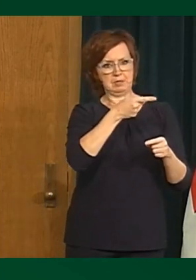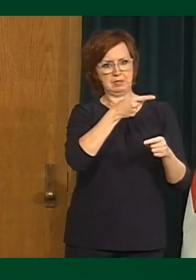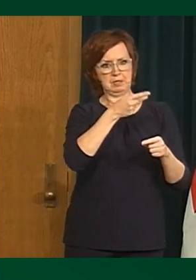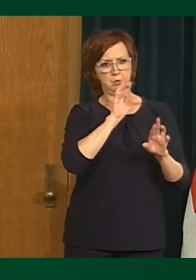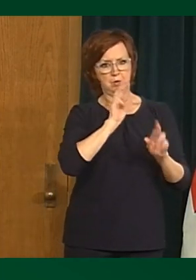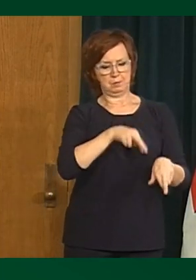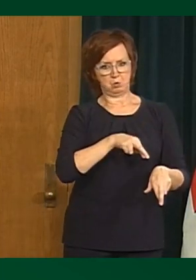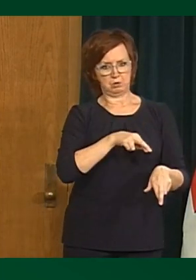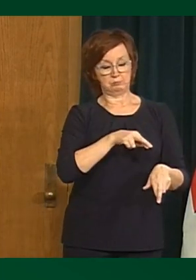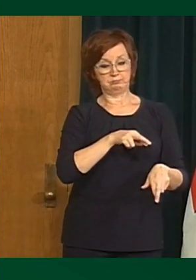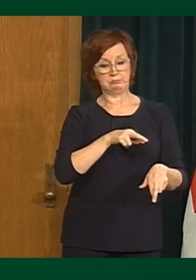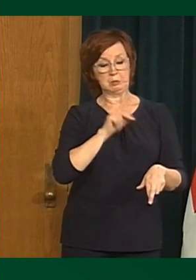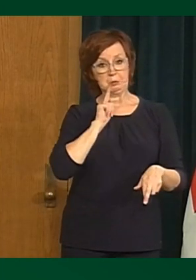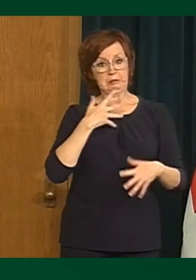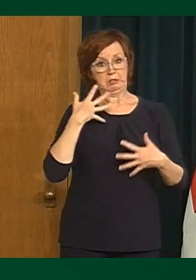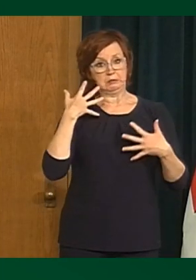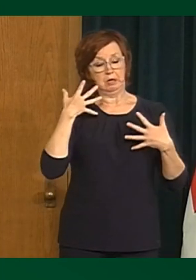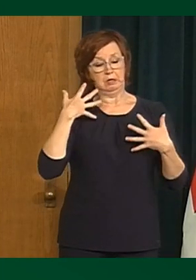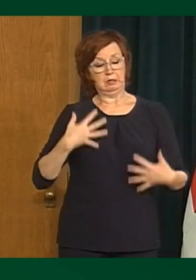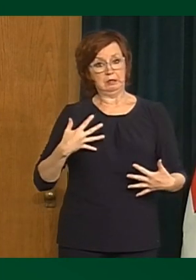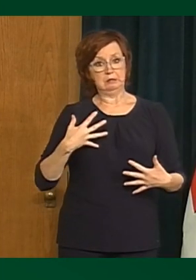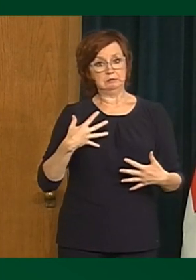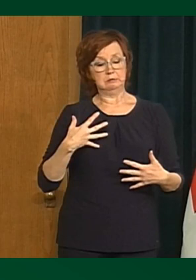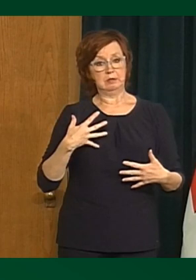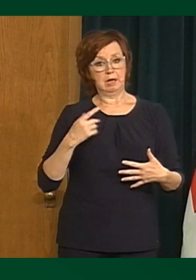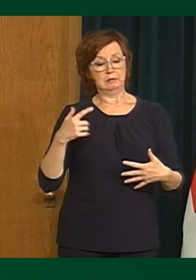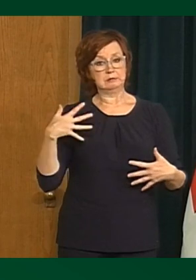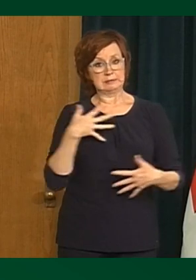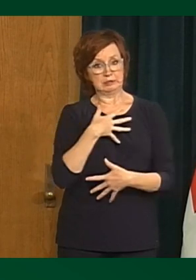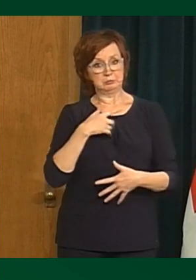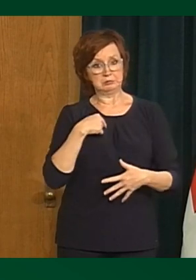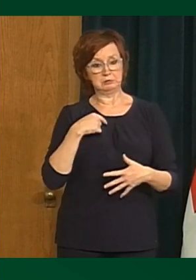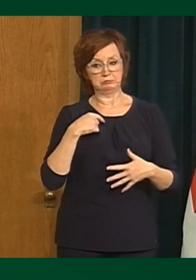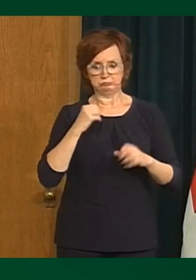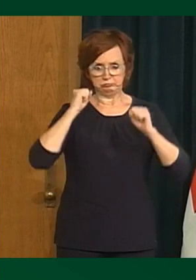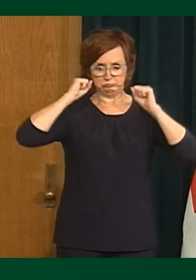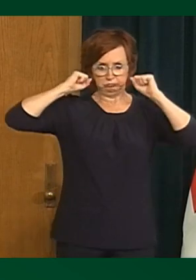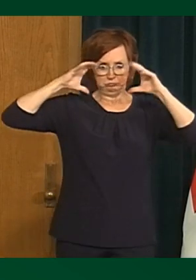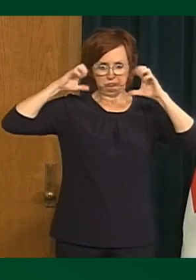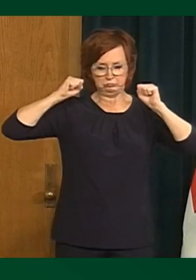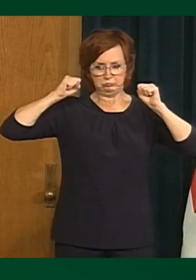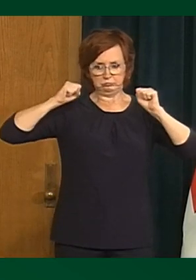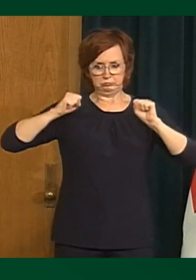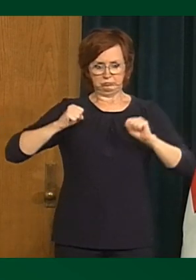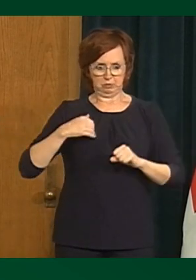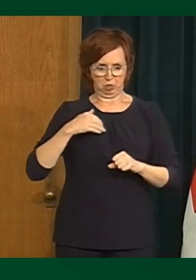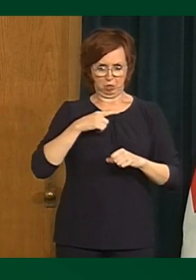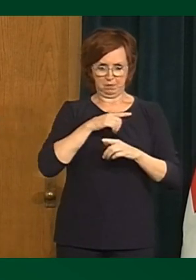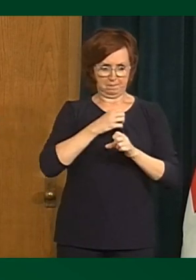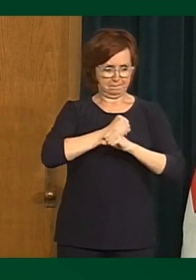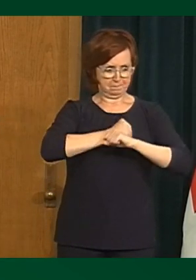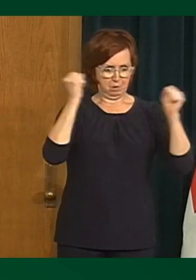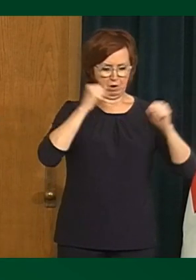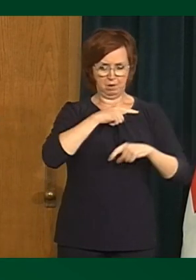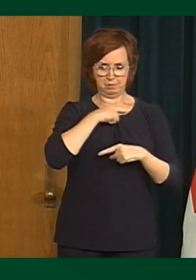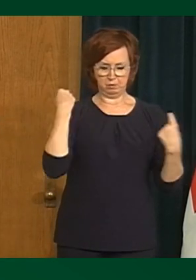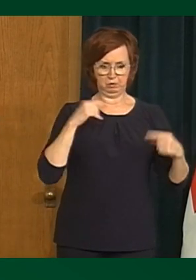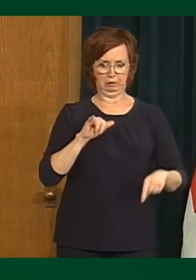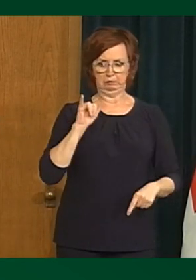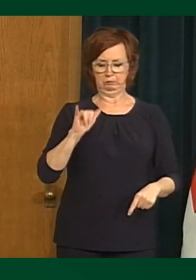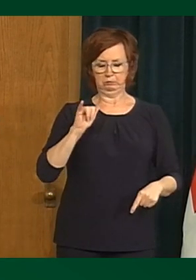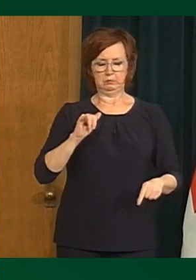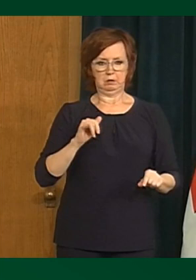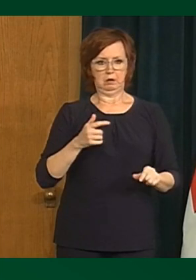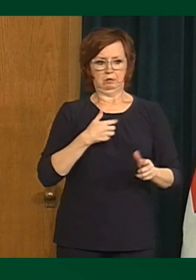there is a threat such as that. But I will leave that in our law enforcement